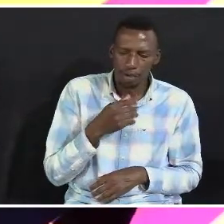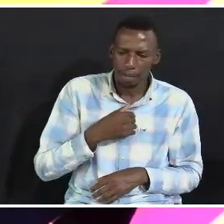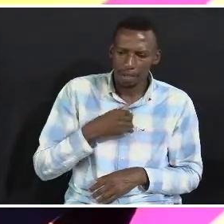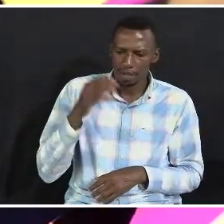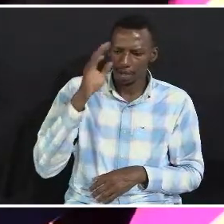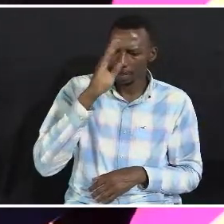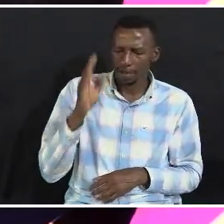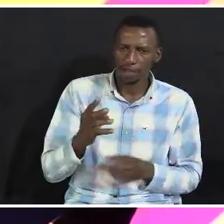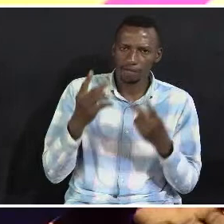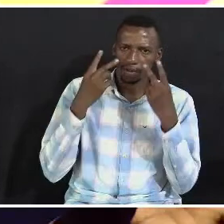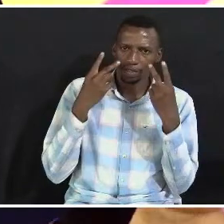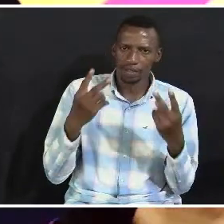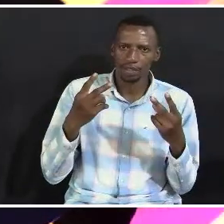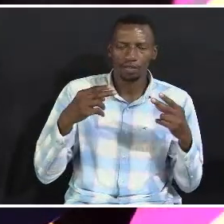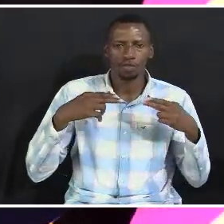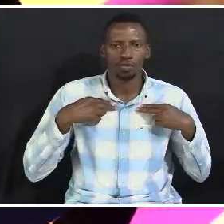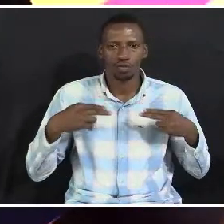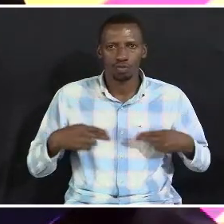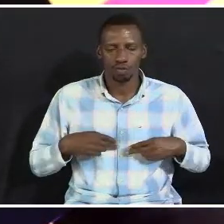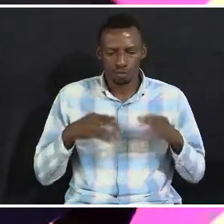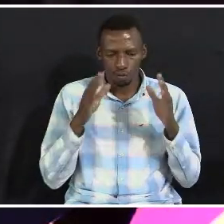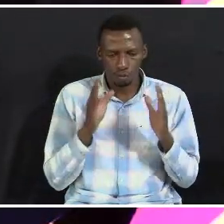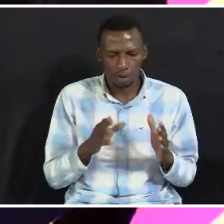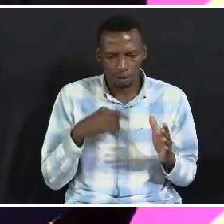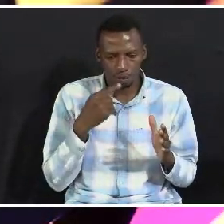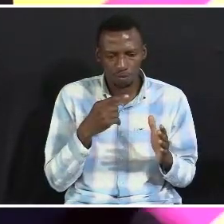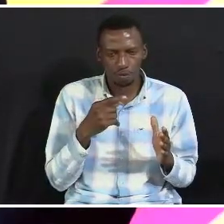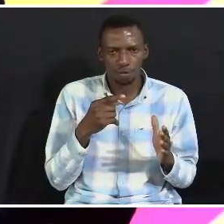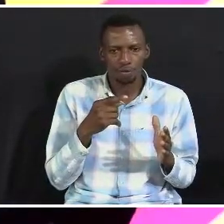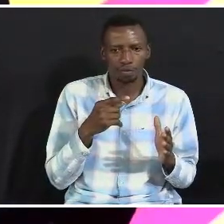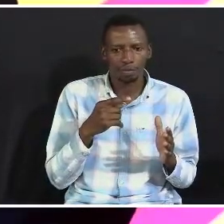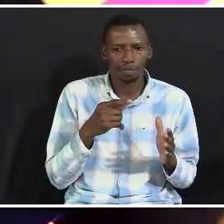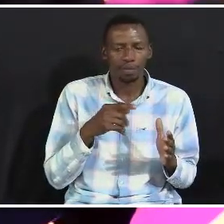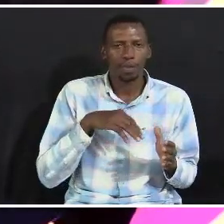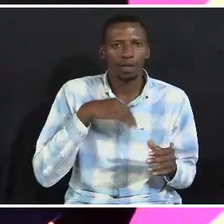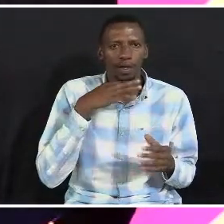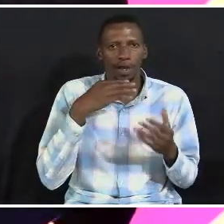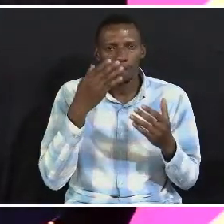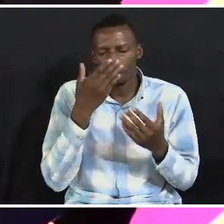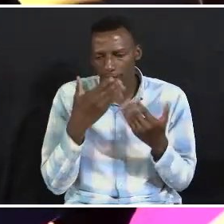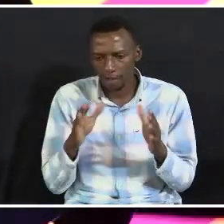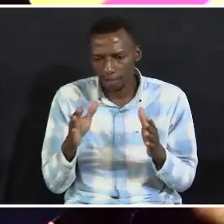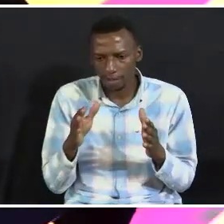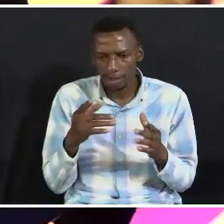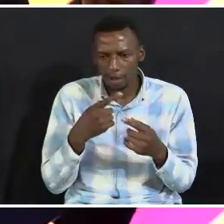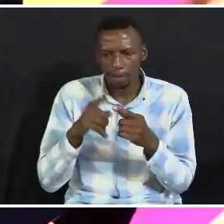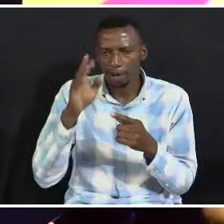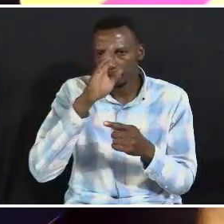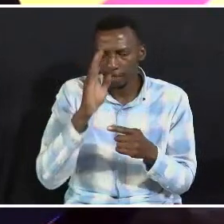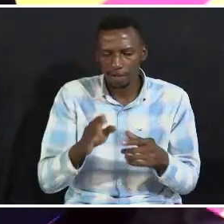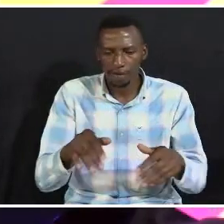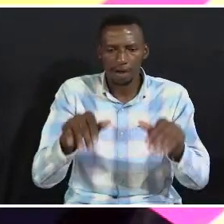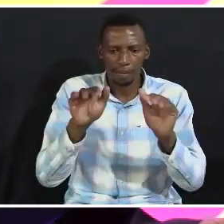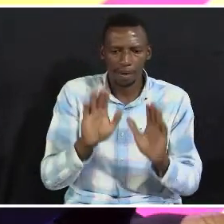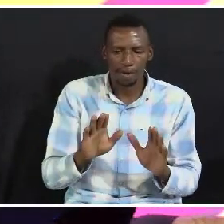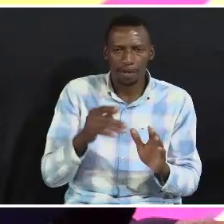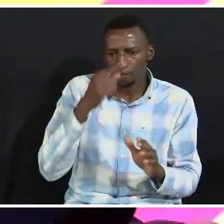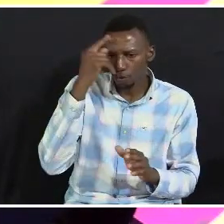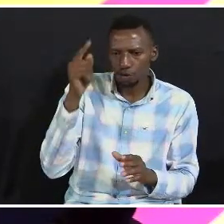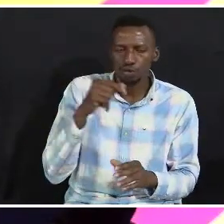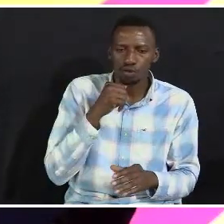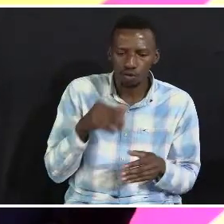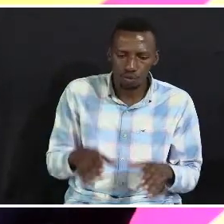seen a human being who has died and has never been buried because he didn't have a boy. I have never seen.